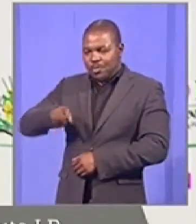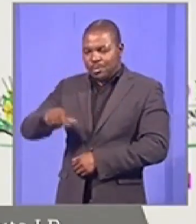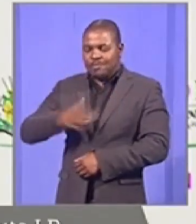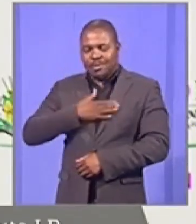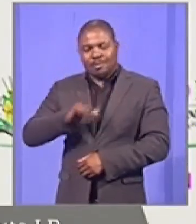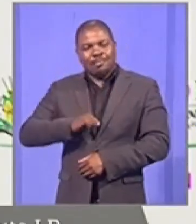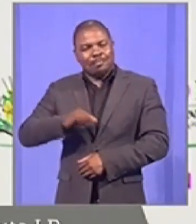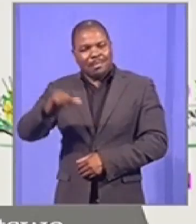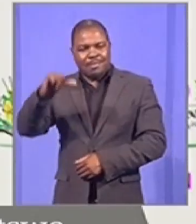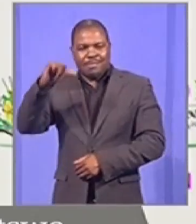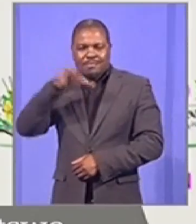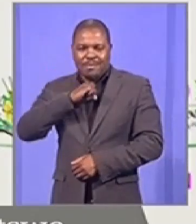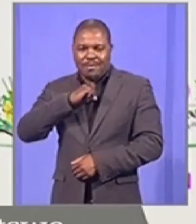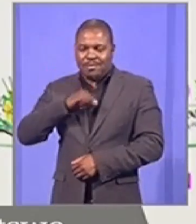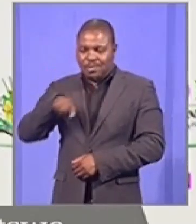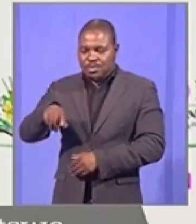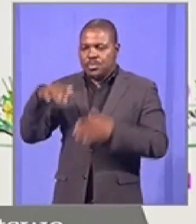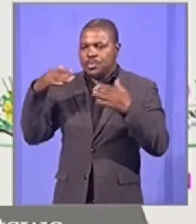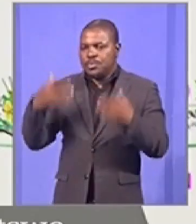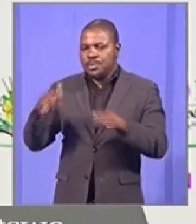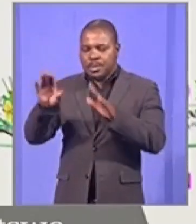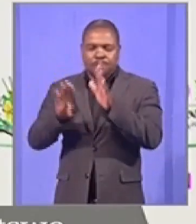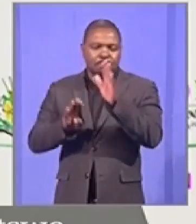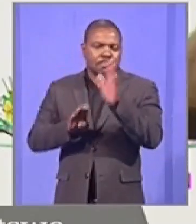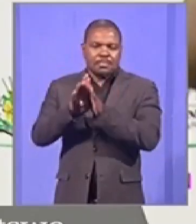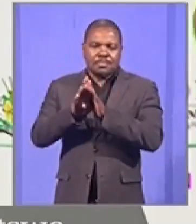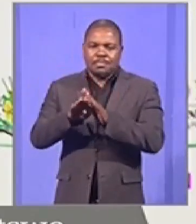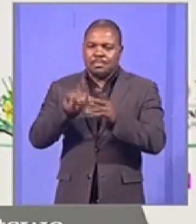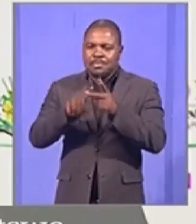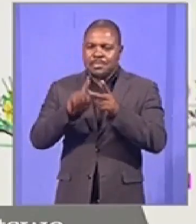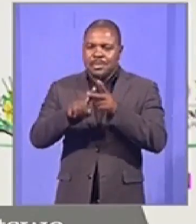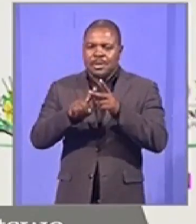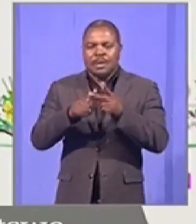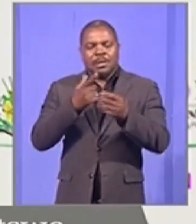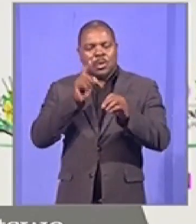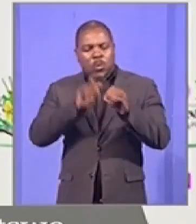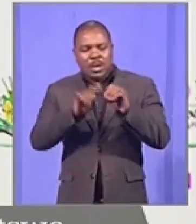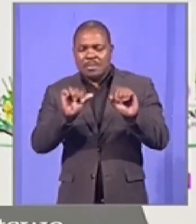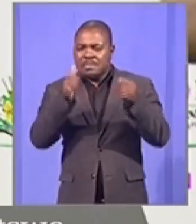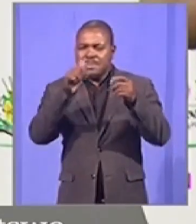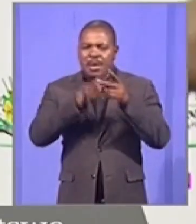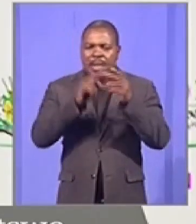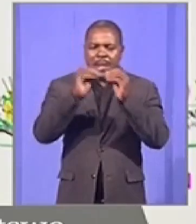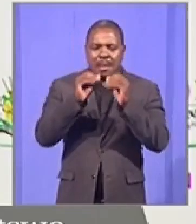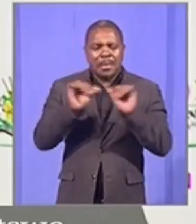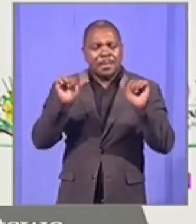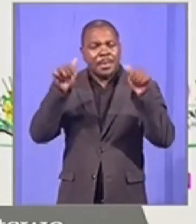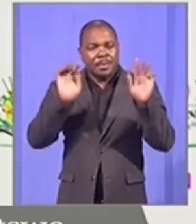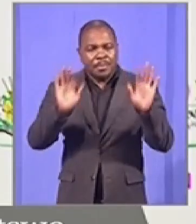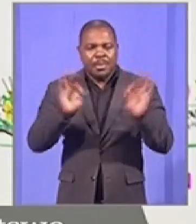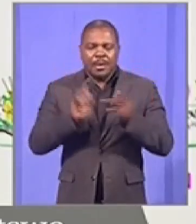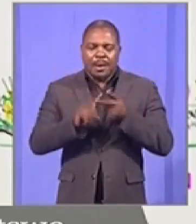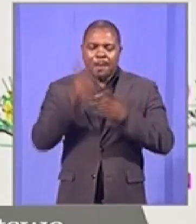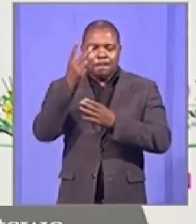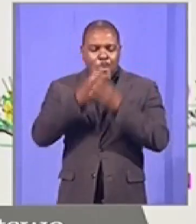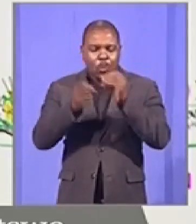has indeed outperformed itself qualitatively and quantitatively. So we have got